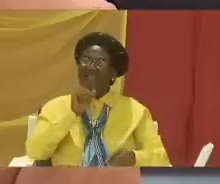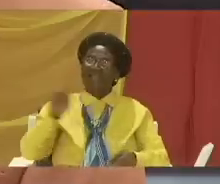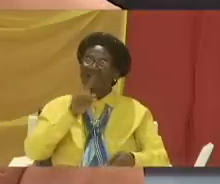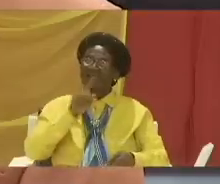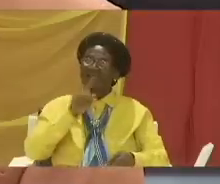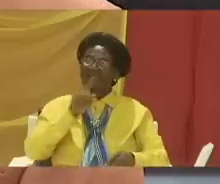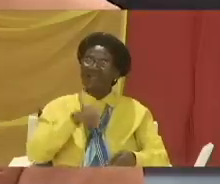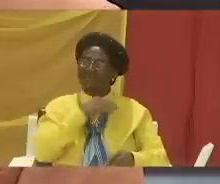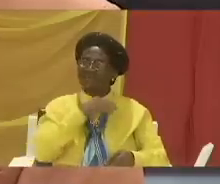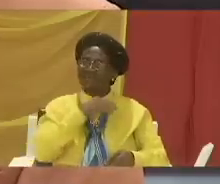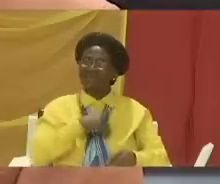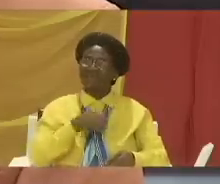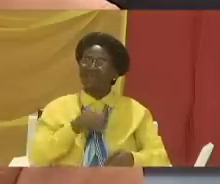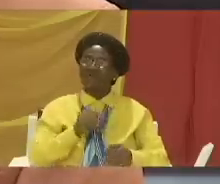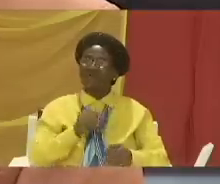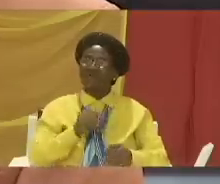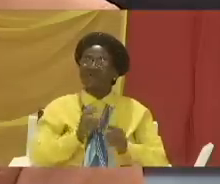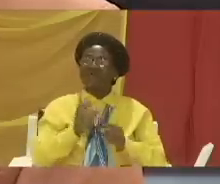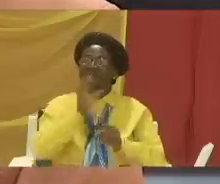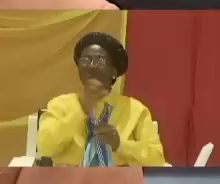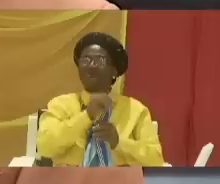Follow them up.